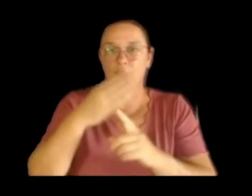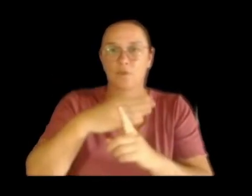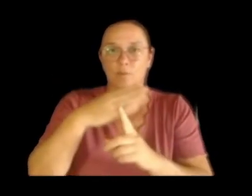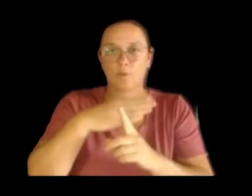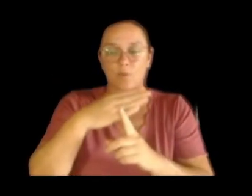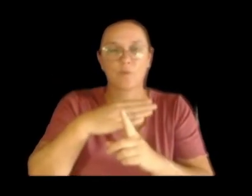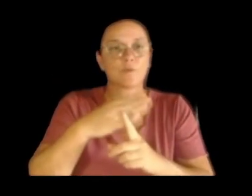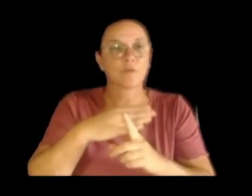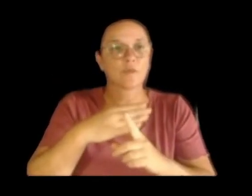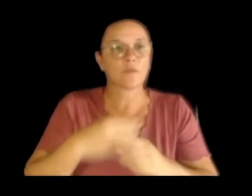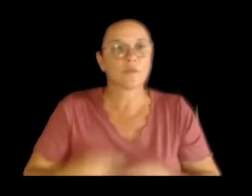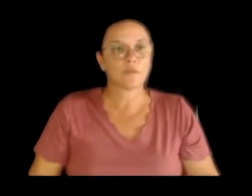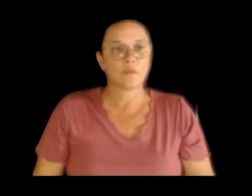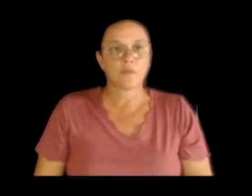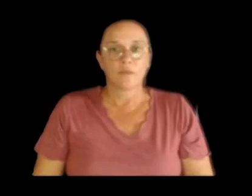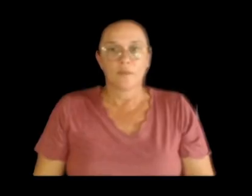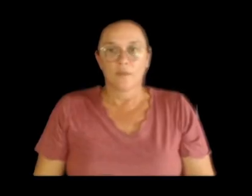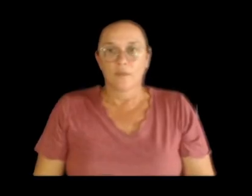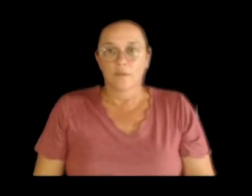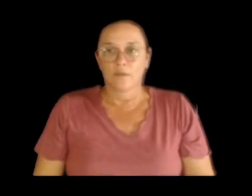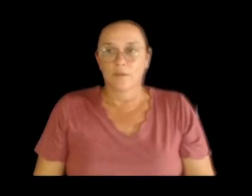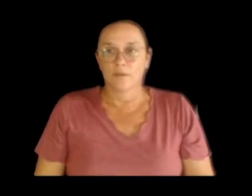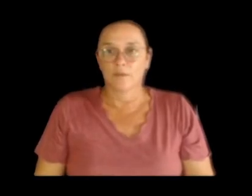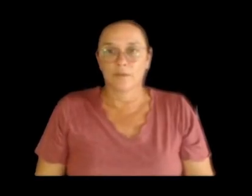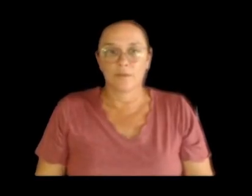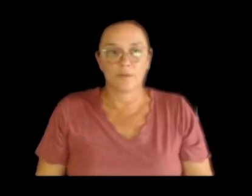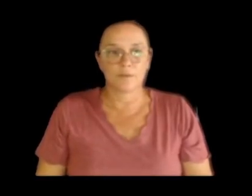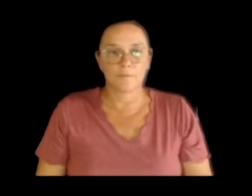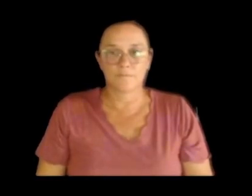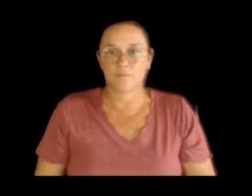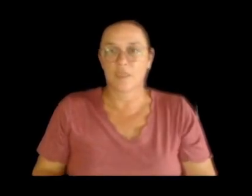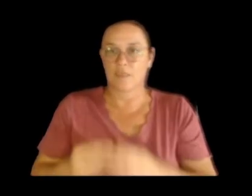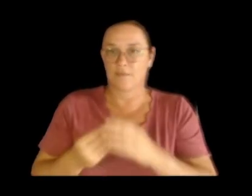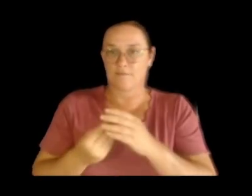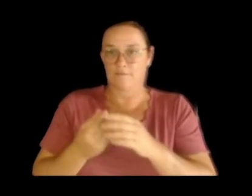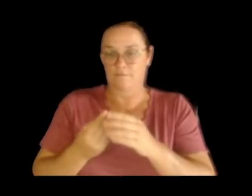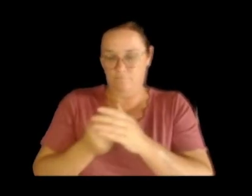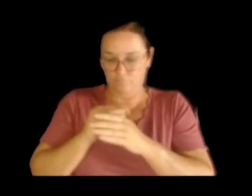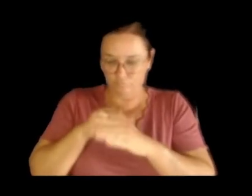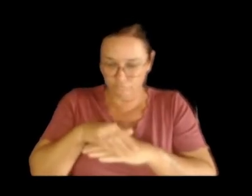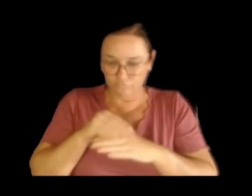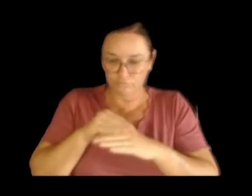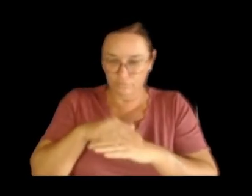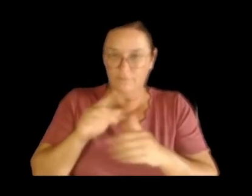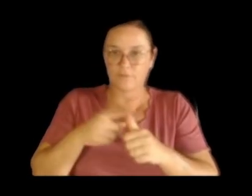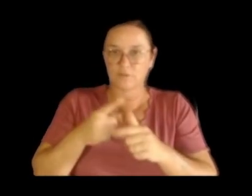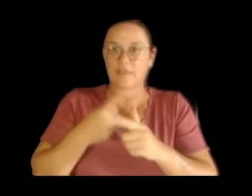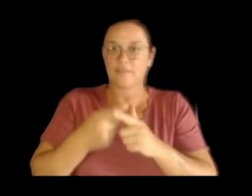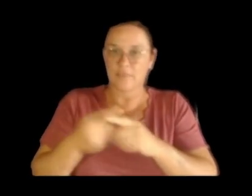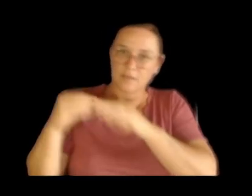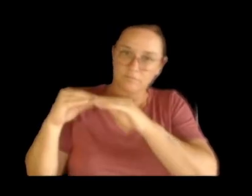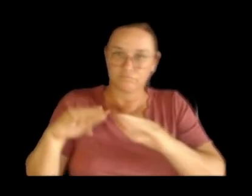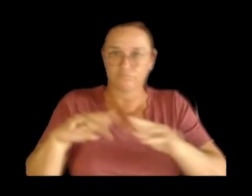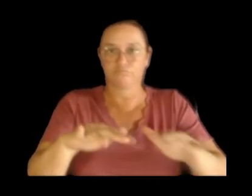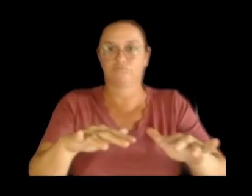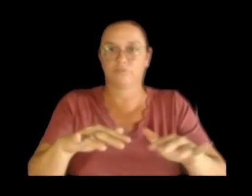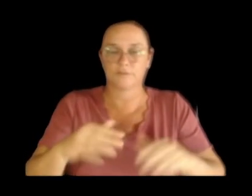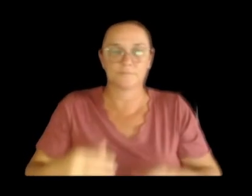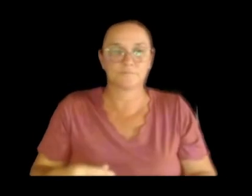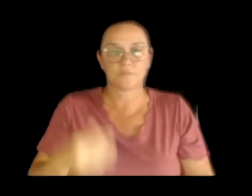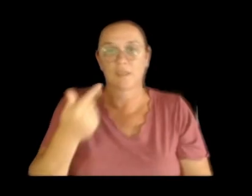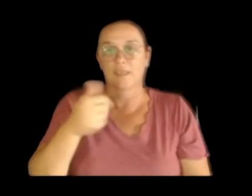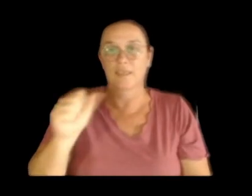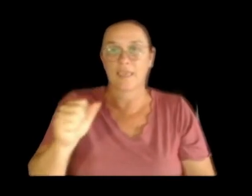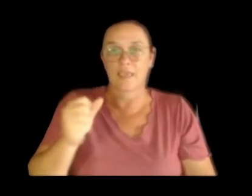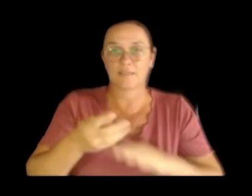With precursor overflows coming first, and then lava flows coming next. The gas emissions